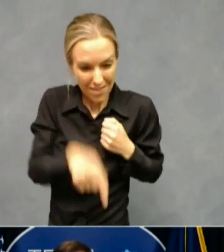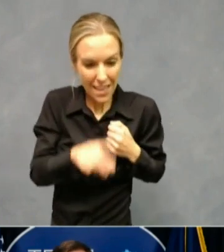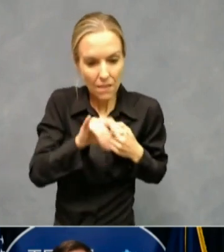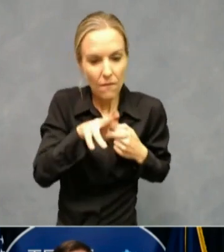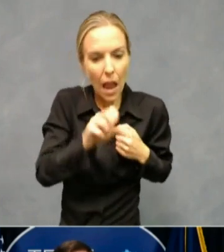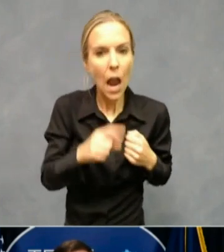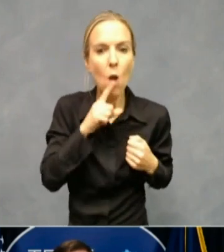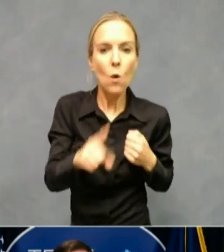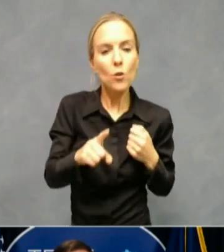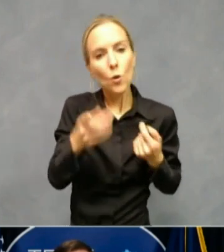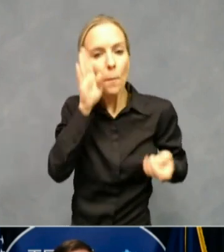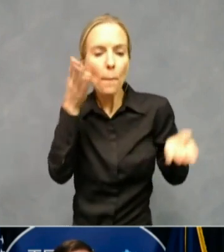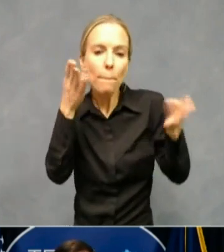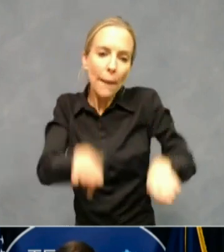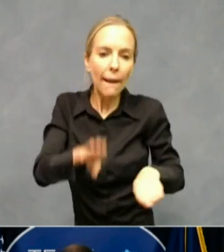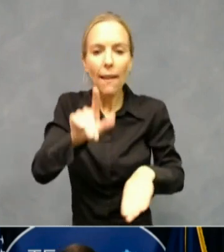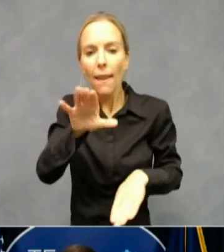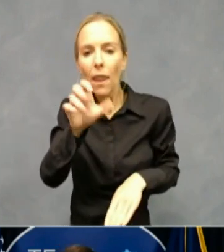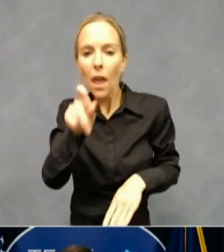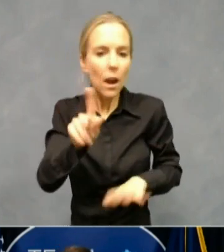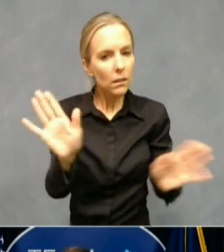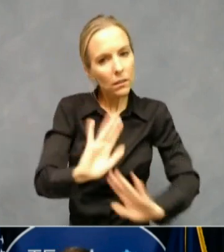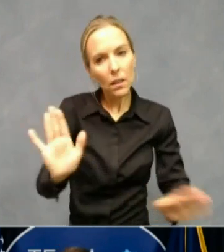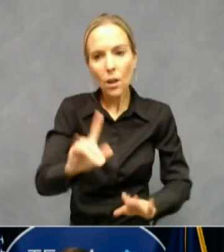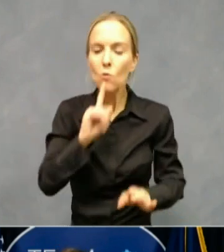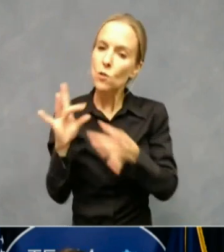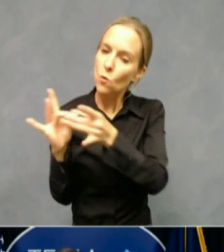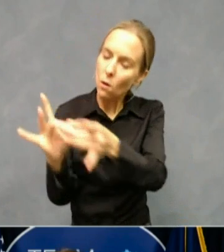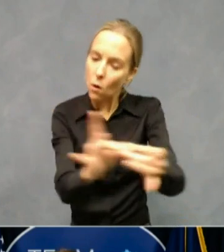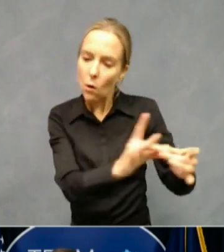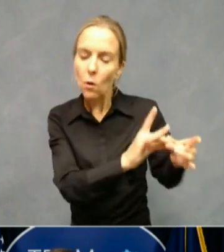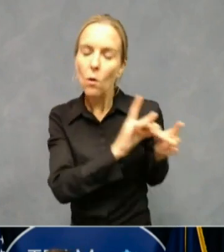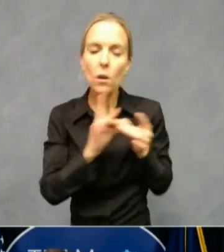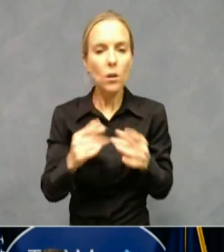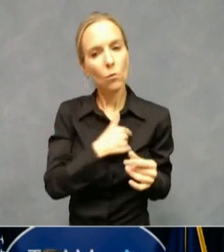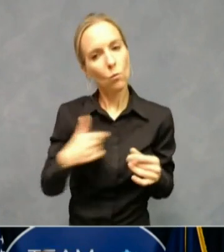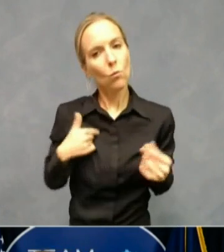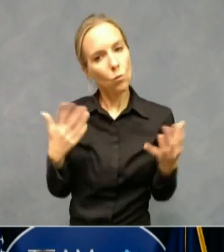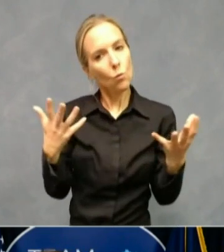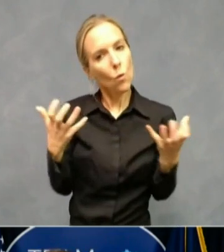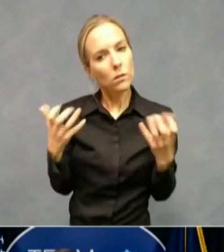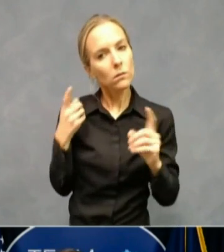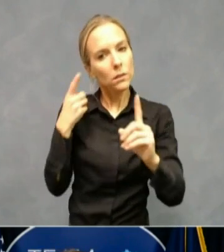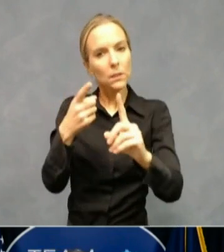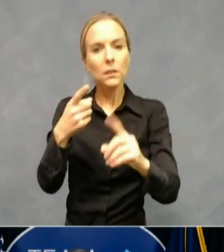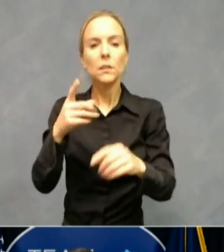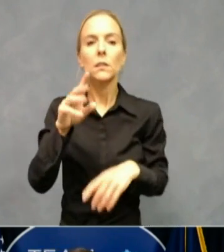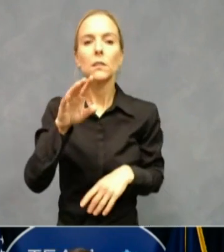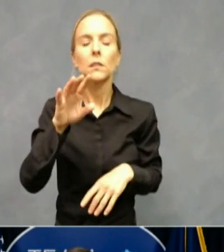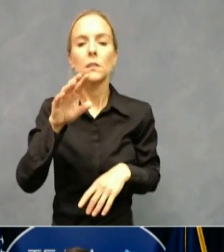a coordinated response that we ought to want to do. Kentucky child care facilities,